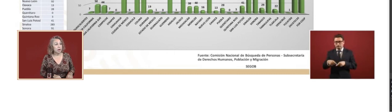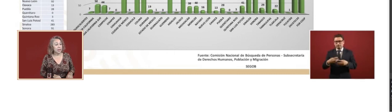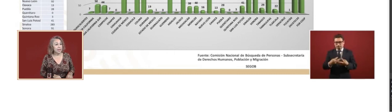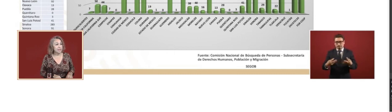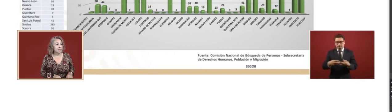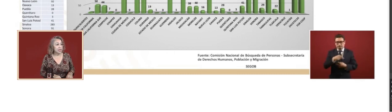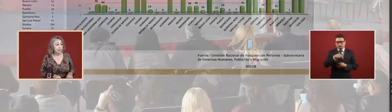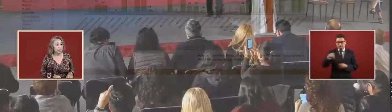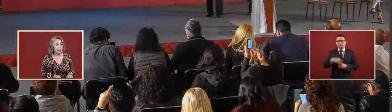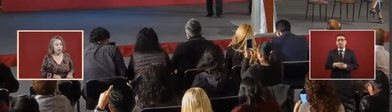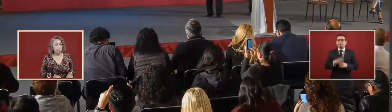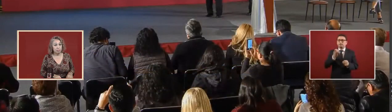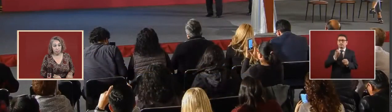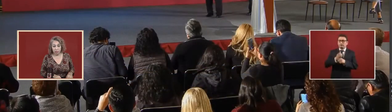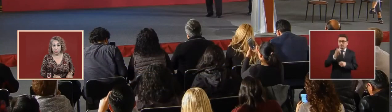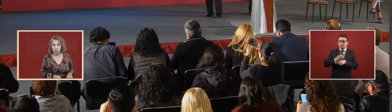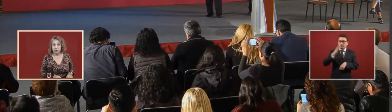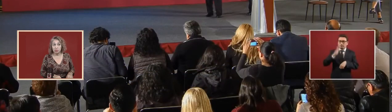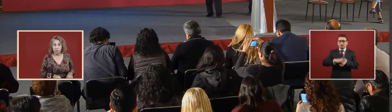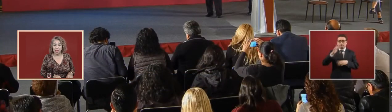3,024 clandestine,